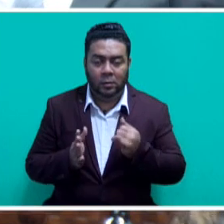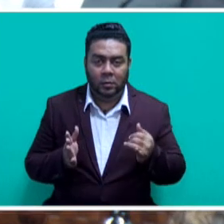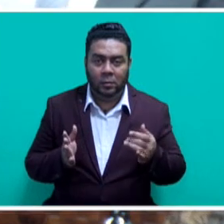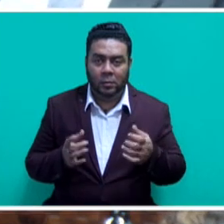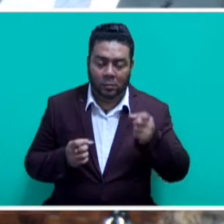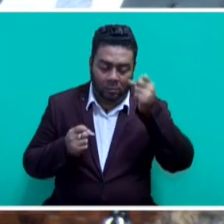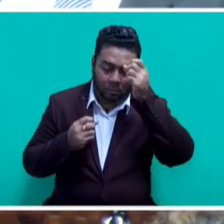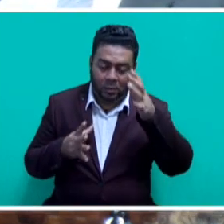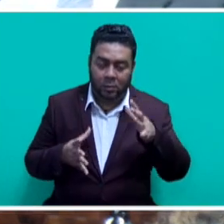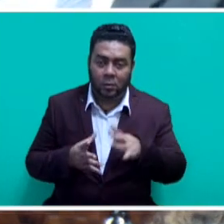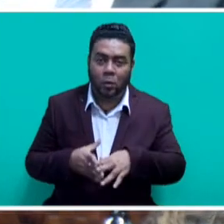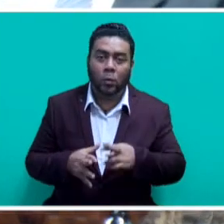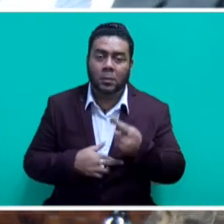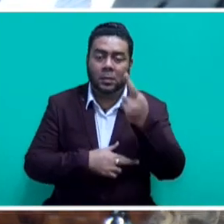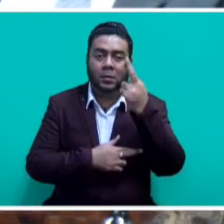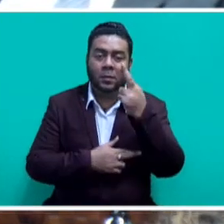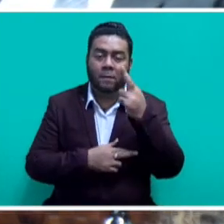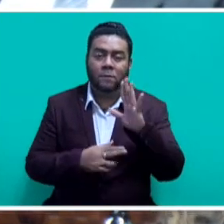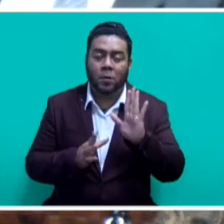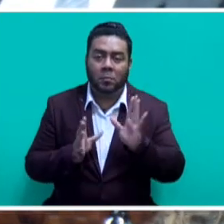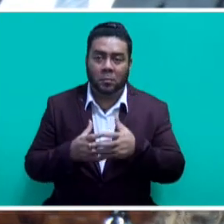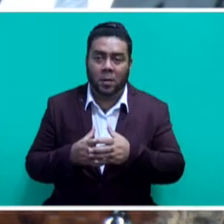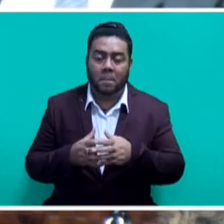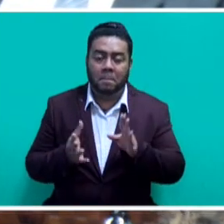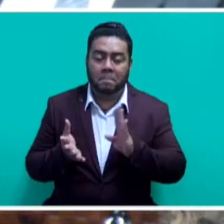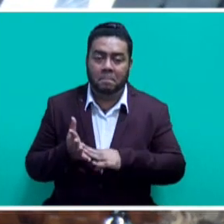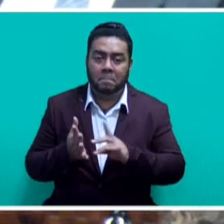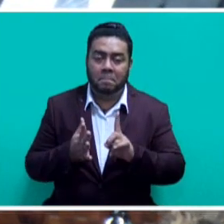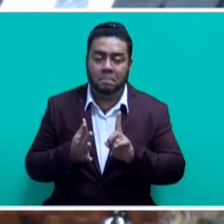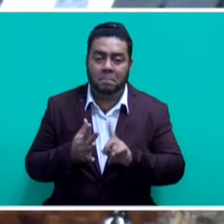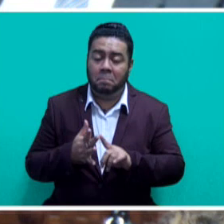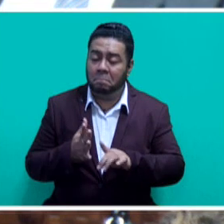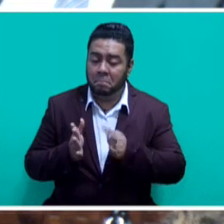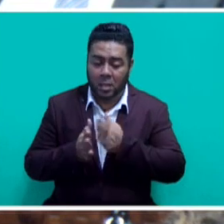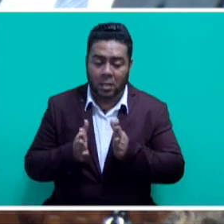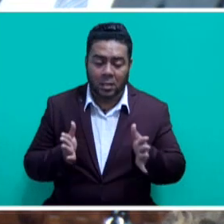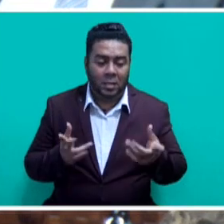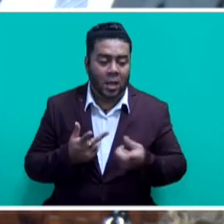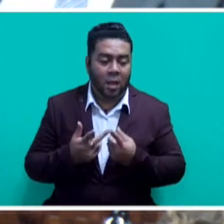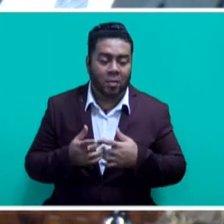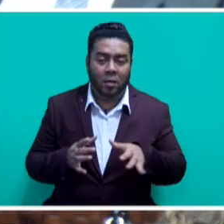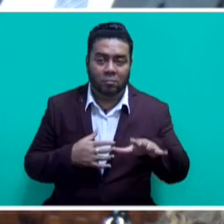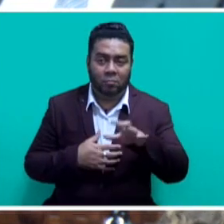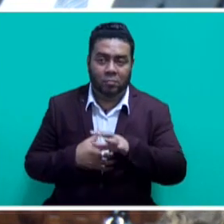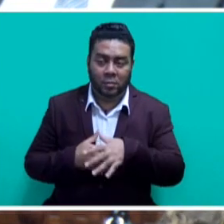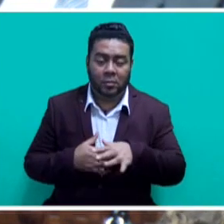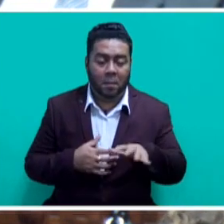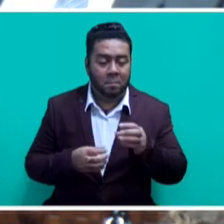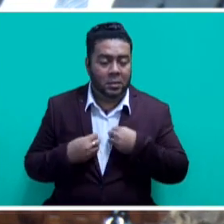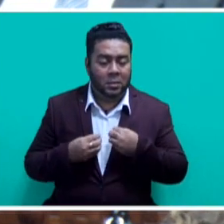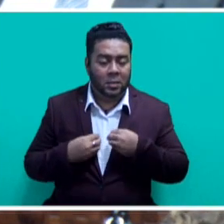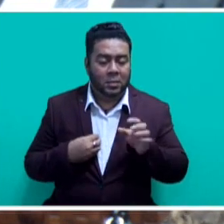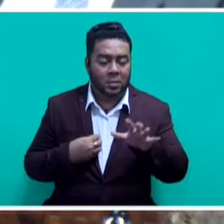stakeholders, representatives from cane growers, millers, and other related sectors. Mr. Speaker said